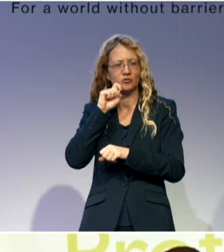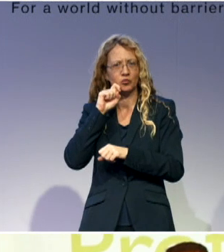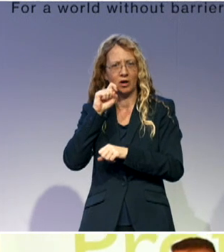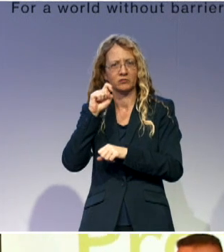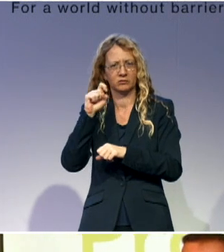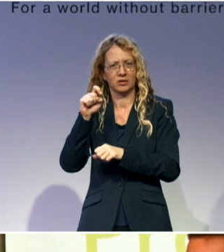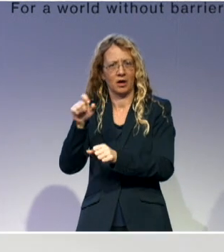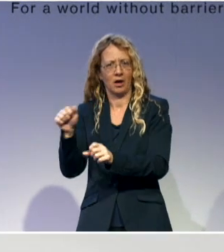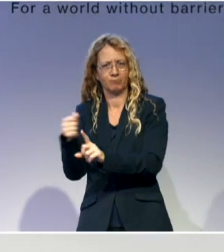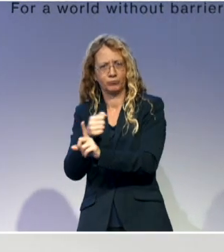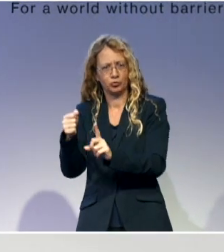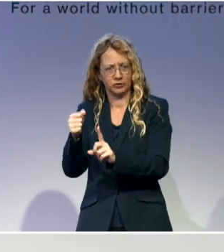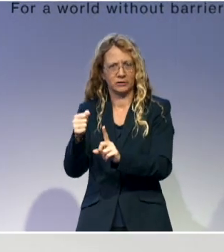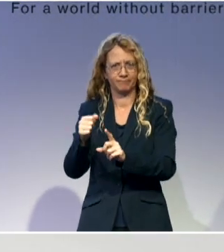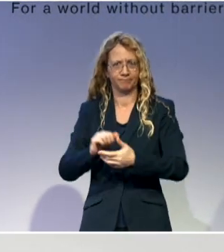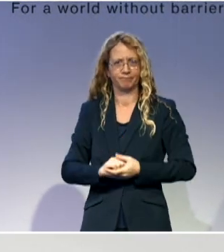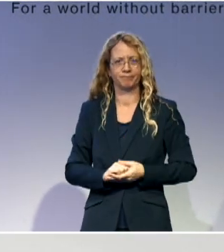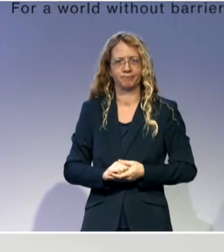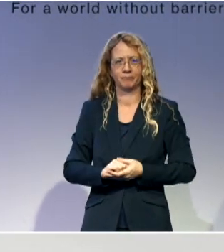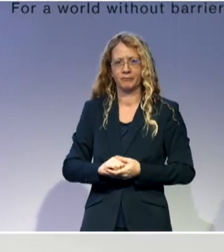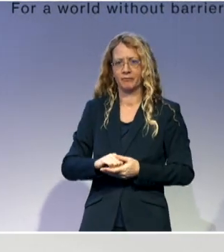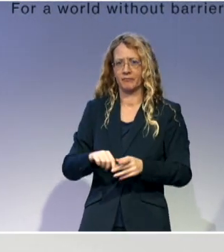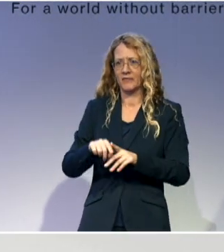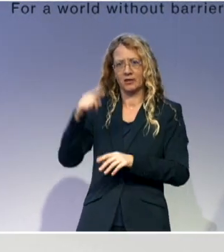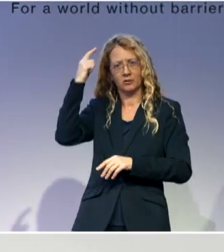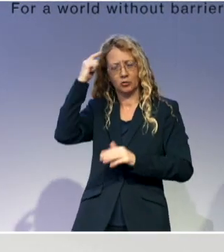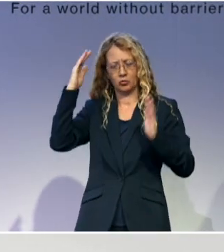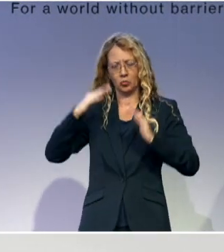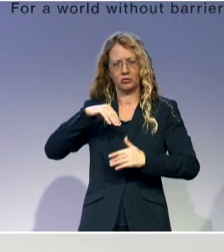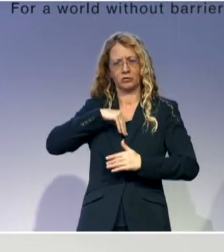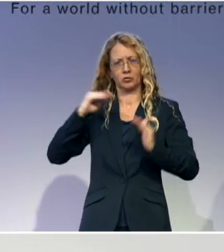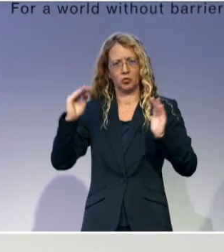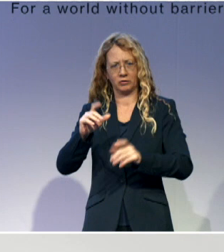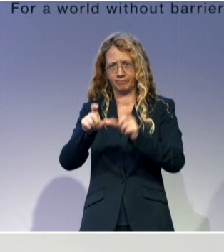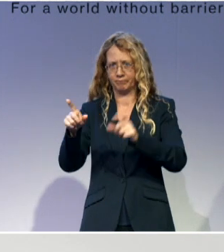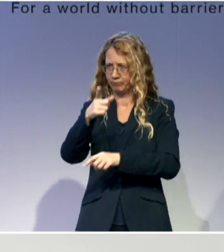training helps health professionals, judges, young people, and their families.